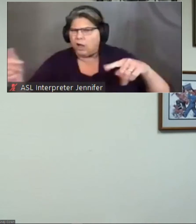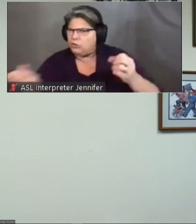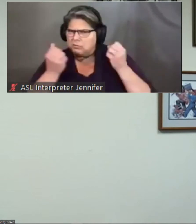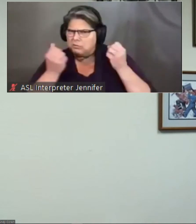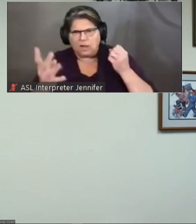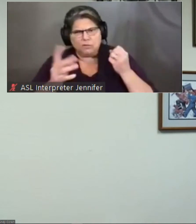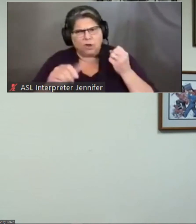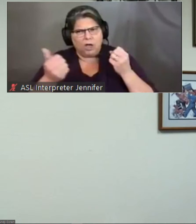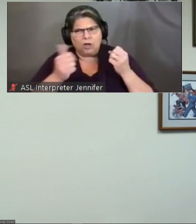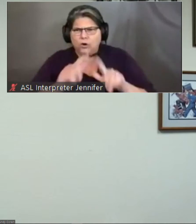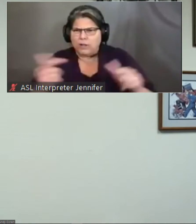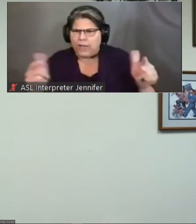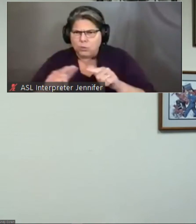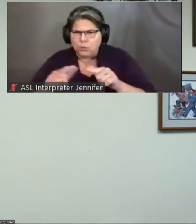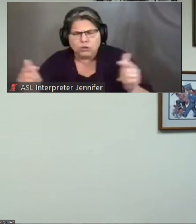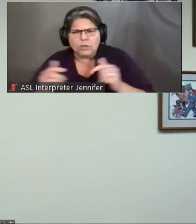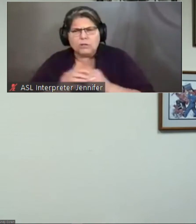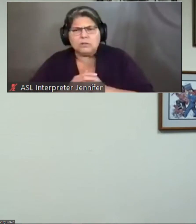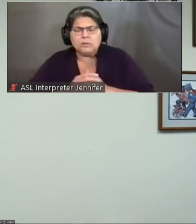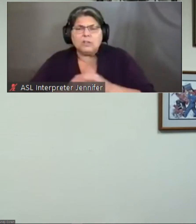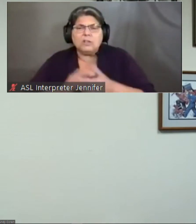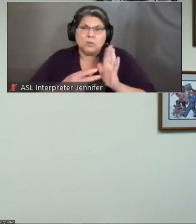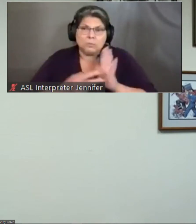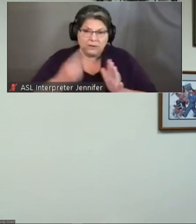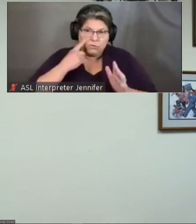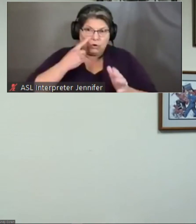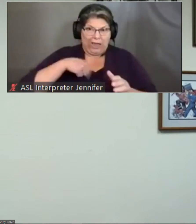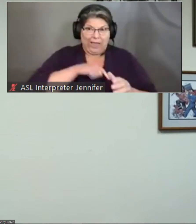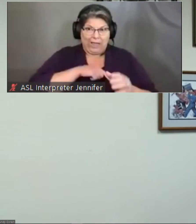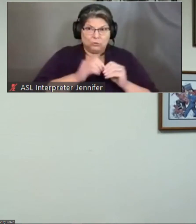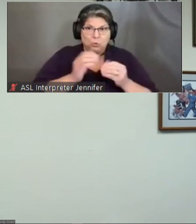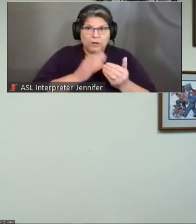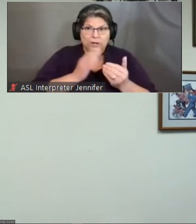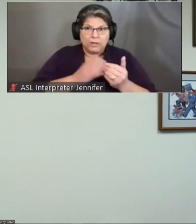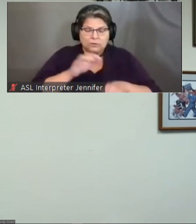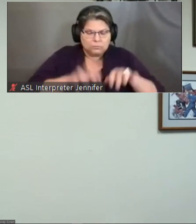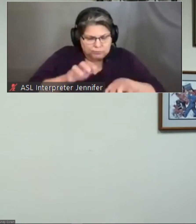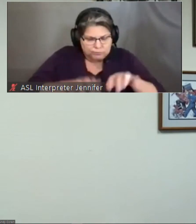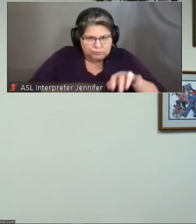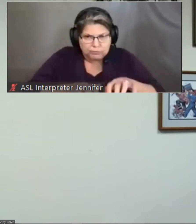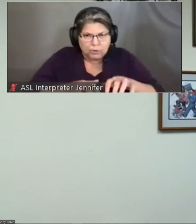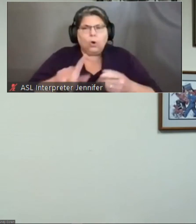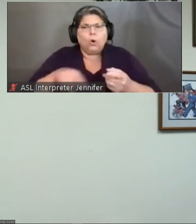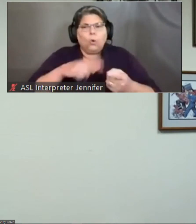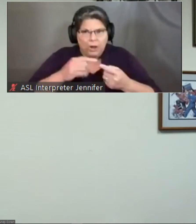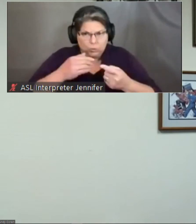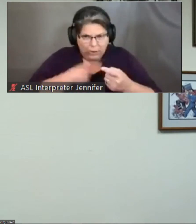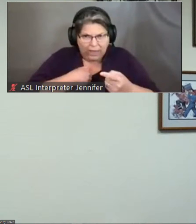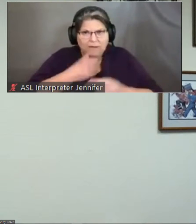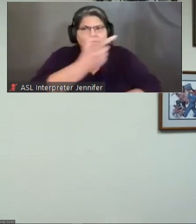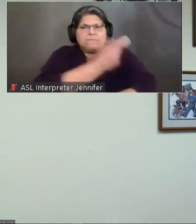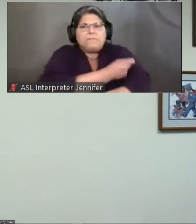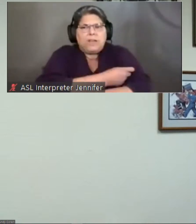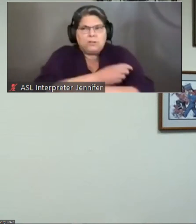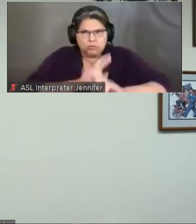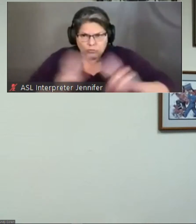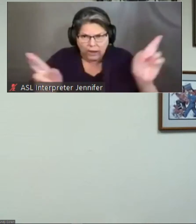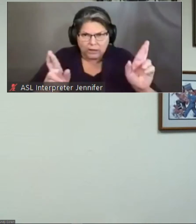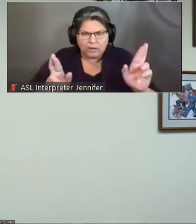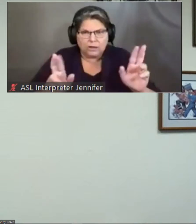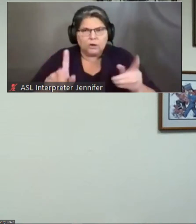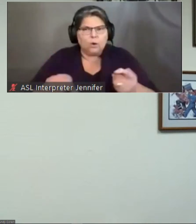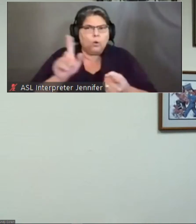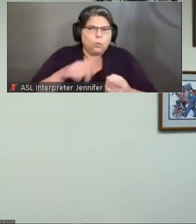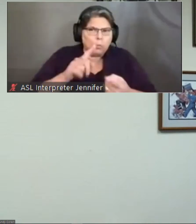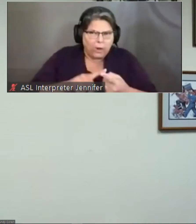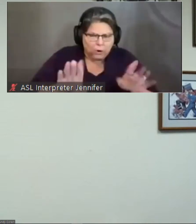of view, it will be easier to set up events and input vaccine brands. We could set up other limitations such as geofencing after